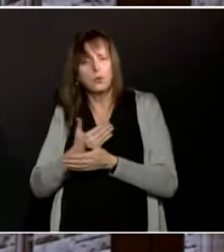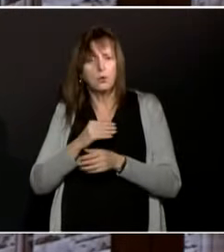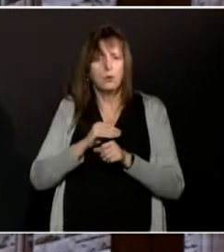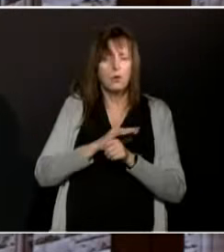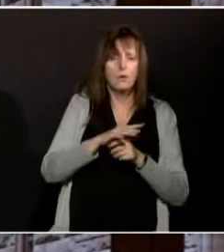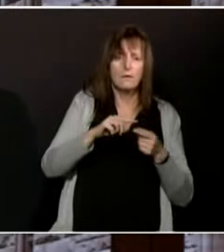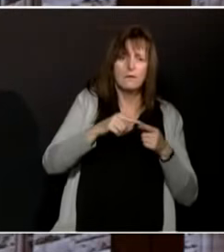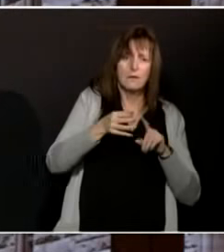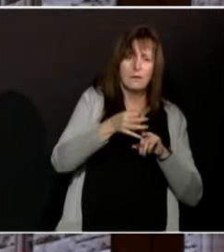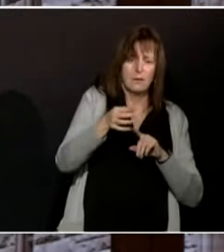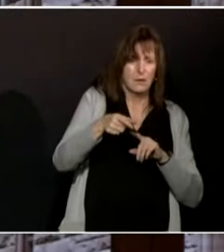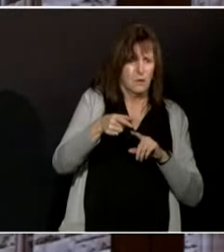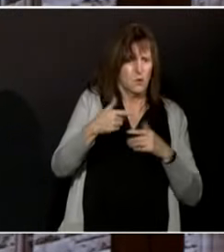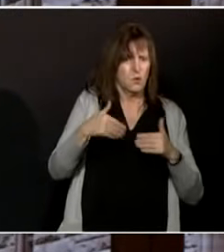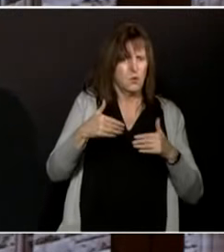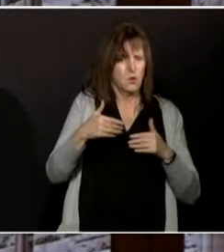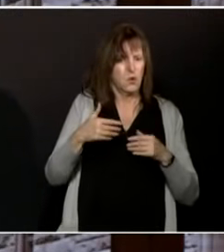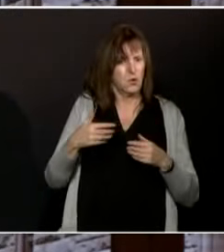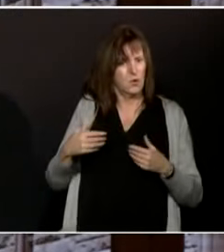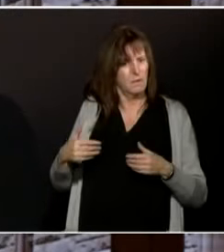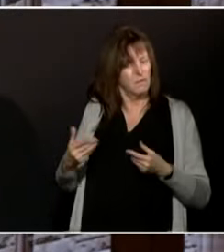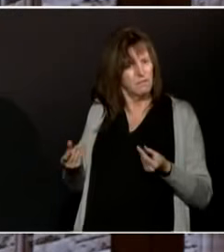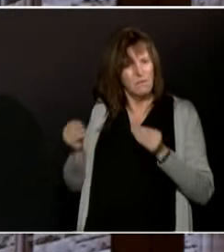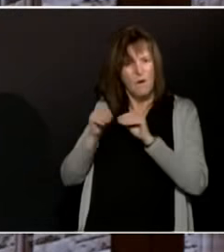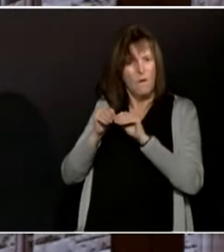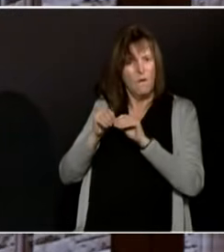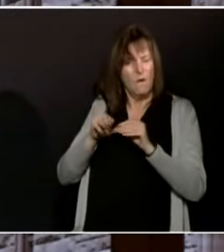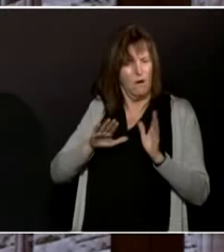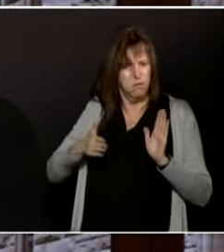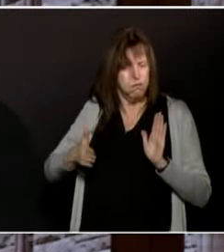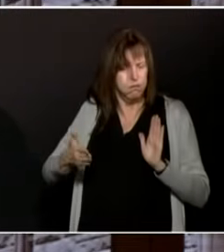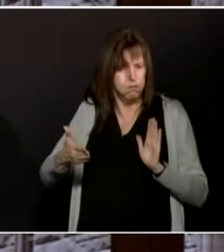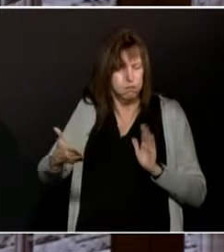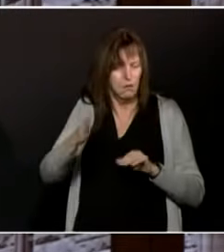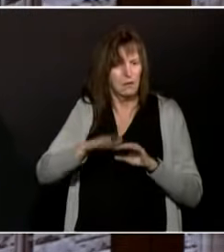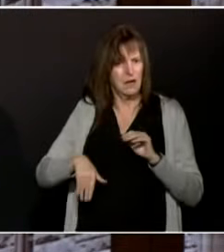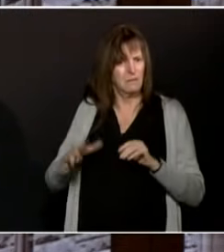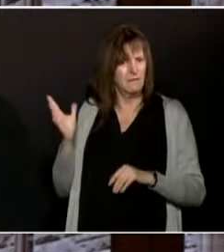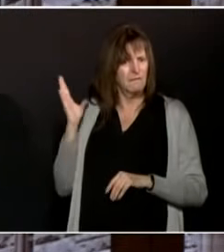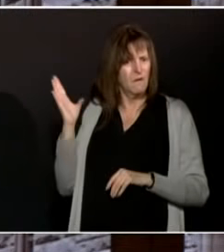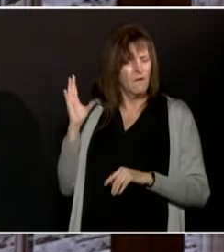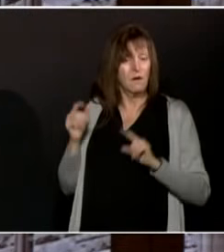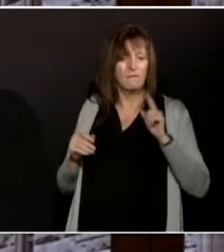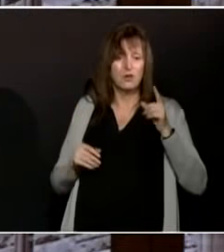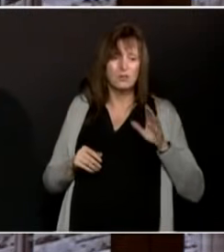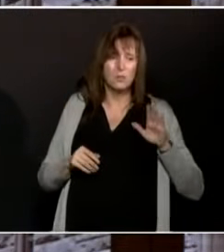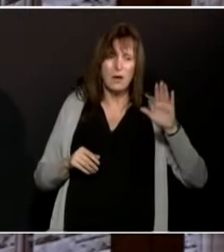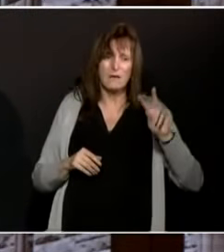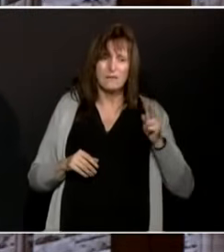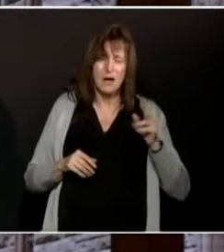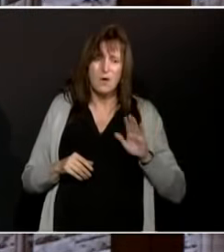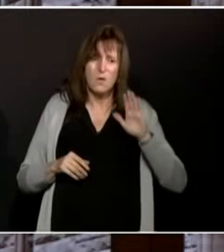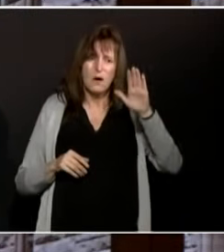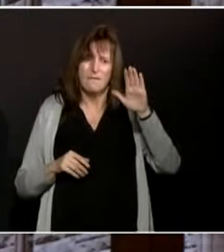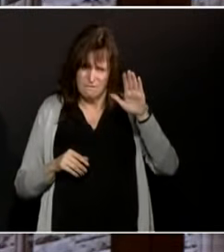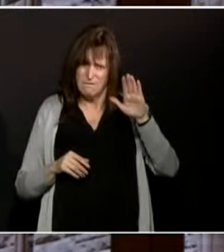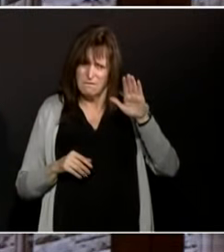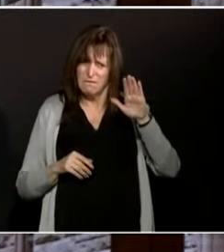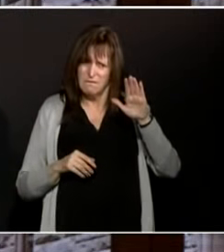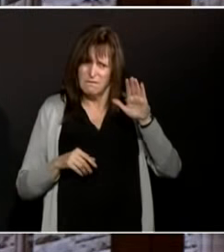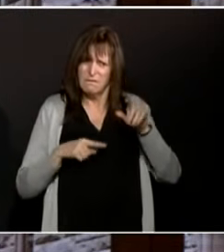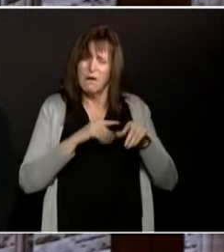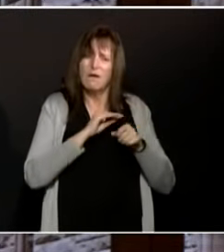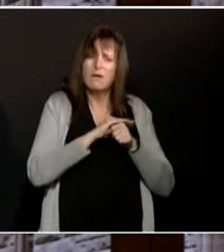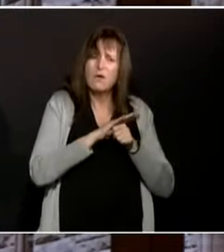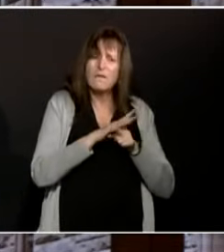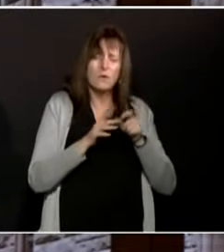We haven't seen that yet. In our other waves, most of our mortality, we saw cases, even with smaller numbers, of 80 to